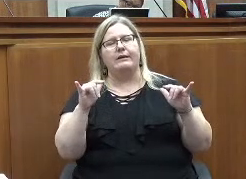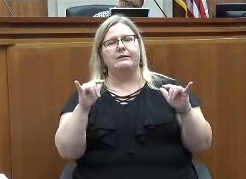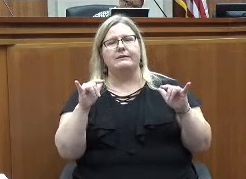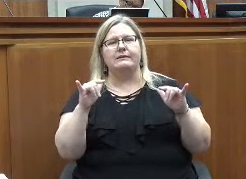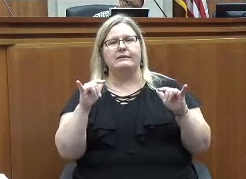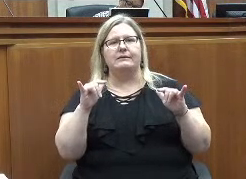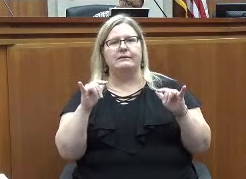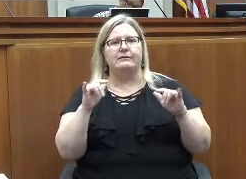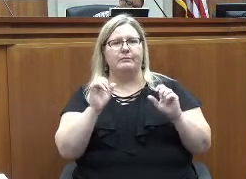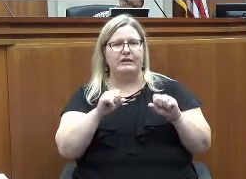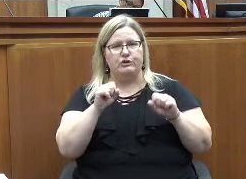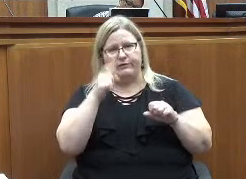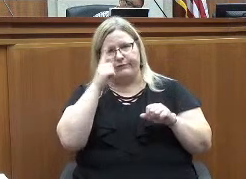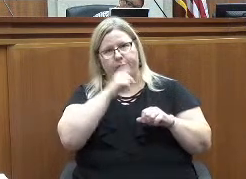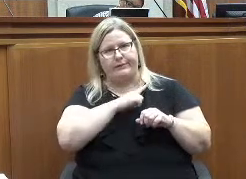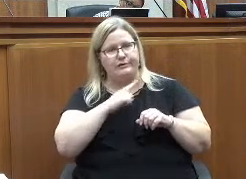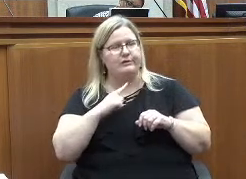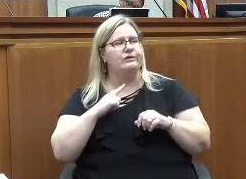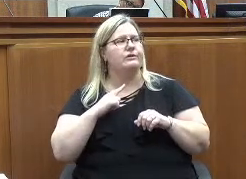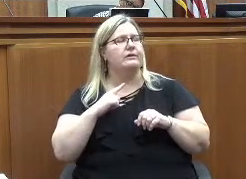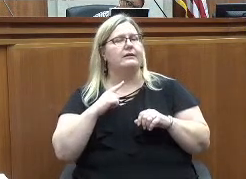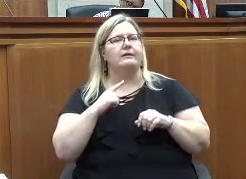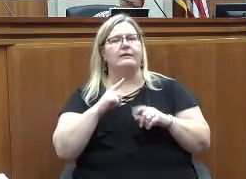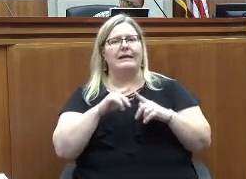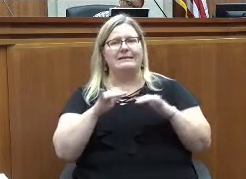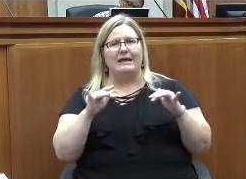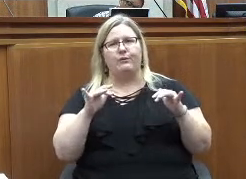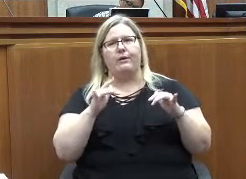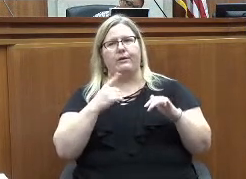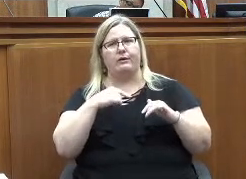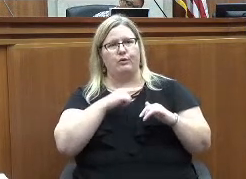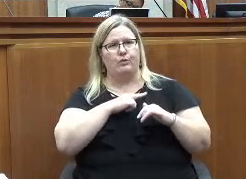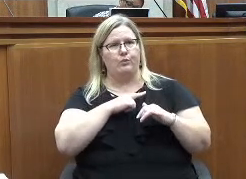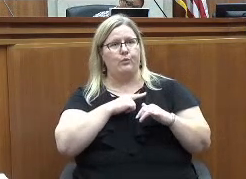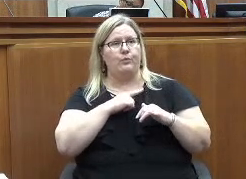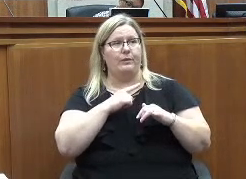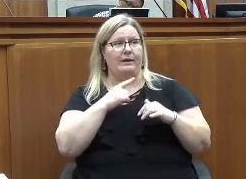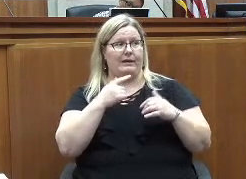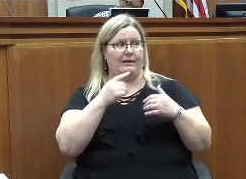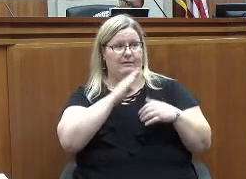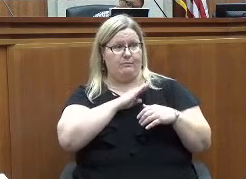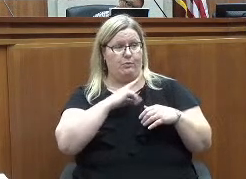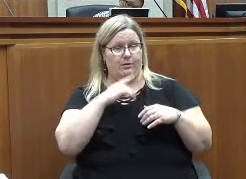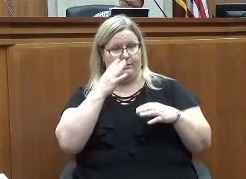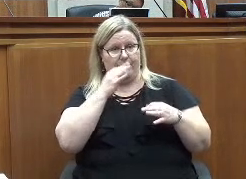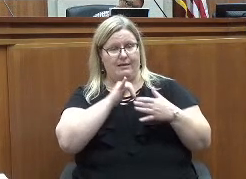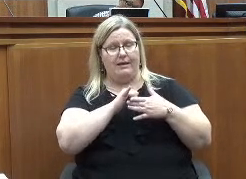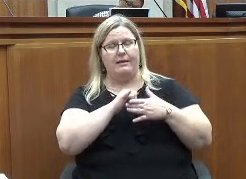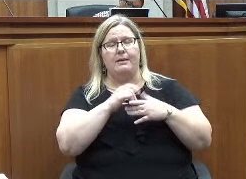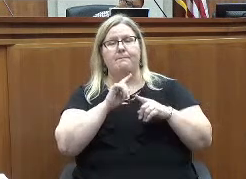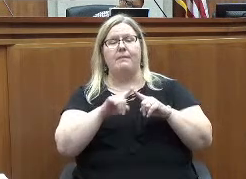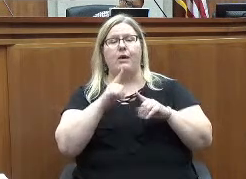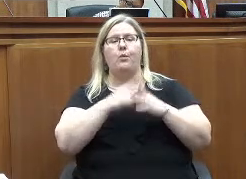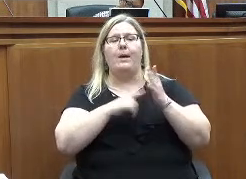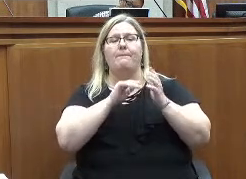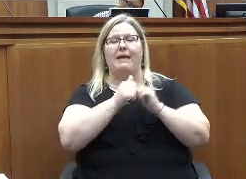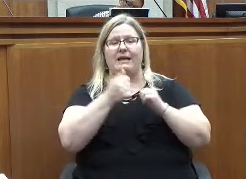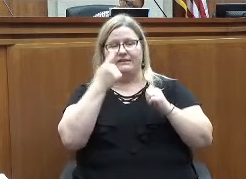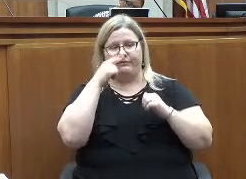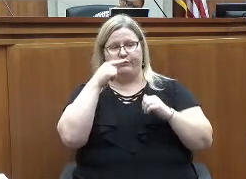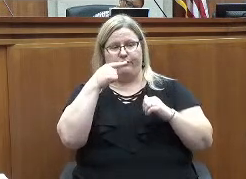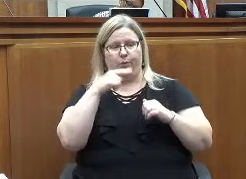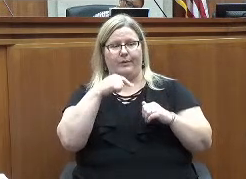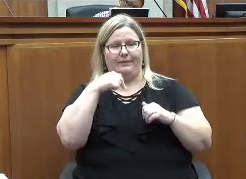for legislation, et cetera, and the desires of this board. And what ultimately passed at this board was what we felt